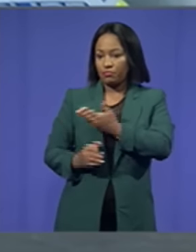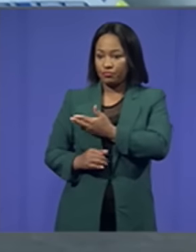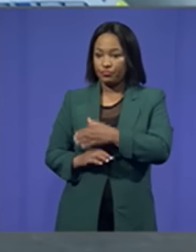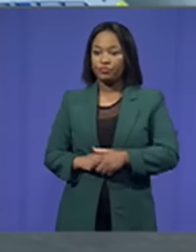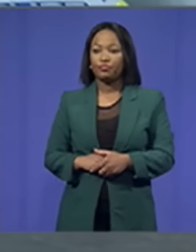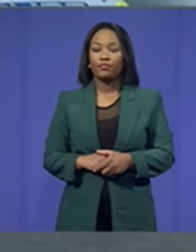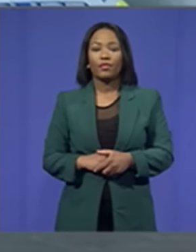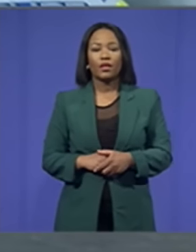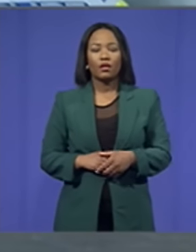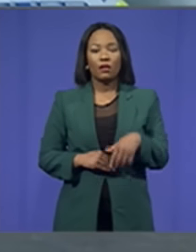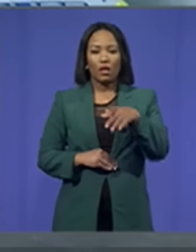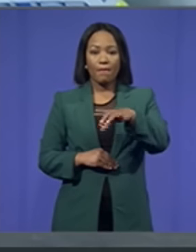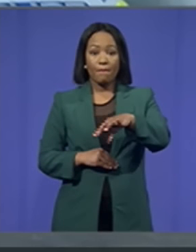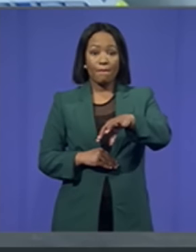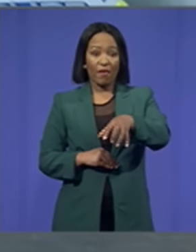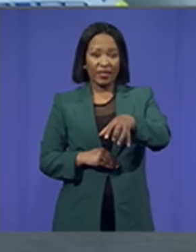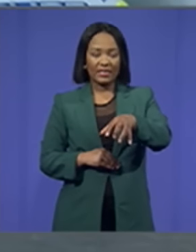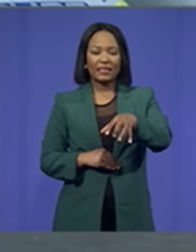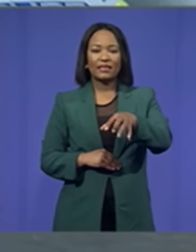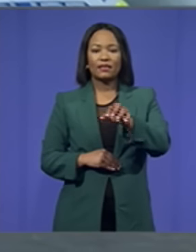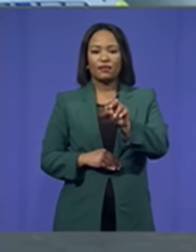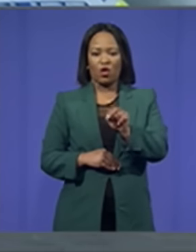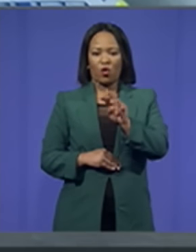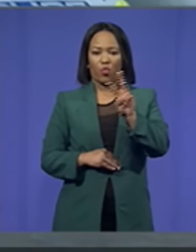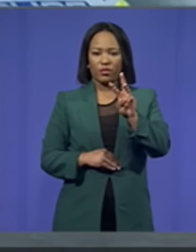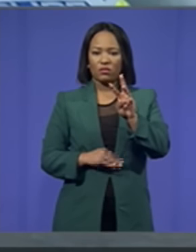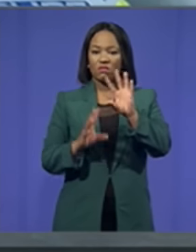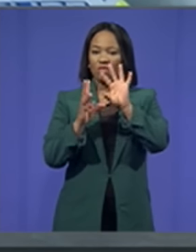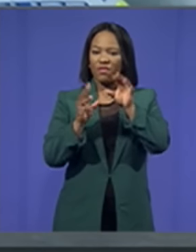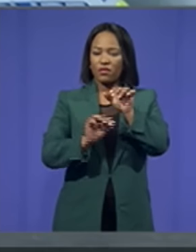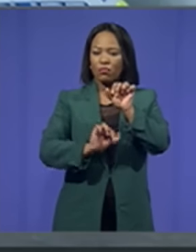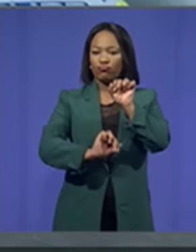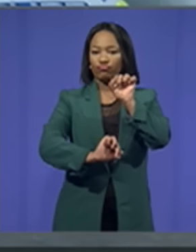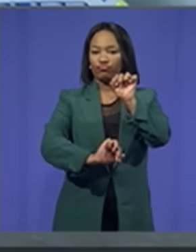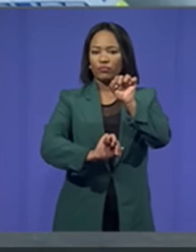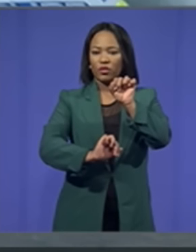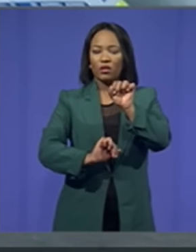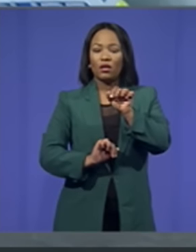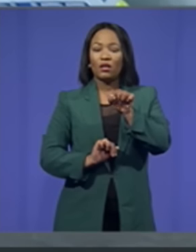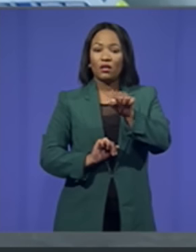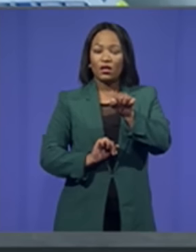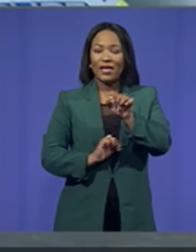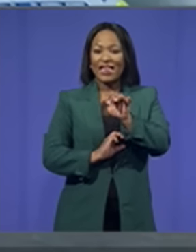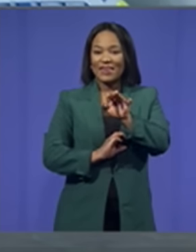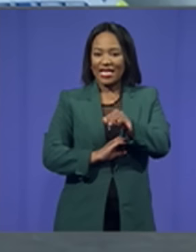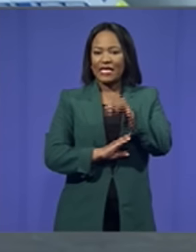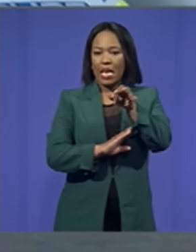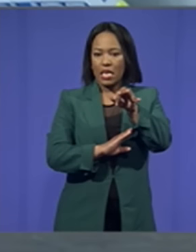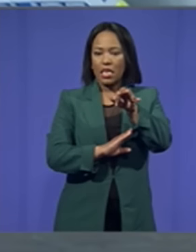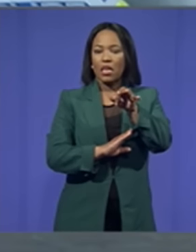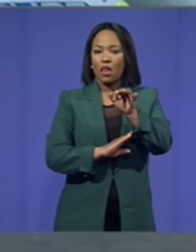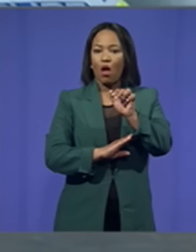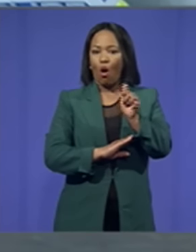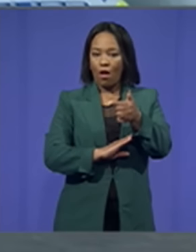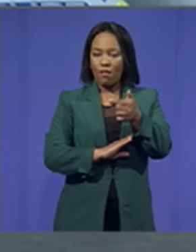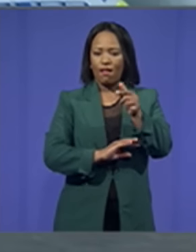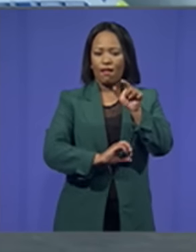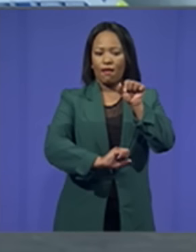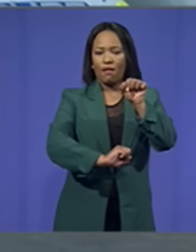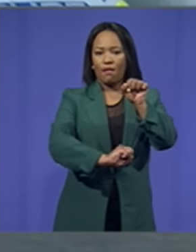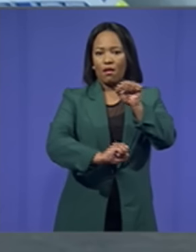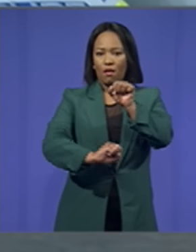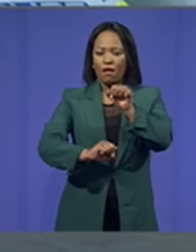Mo provinceng ya North West seemo se ne se ritibetse ka kakaretso ntle le gore go ne le ditshupetso di le 13 go ralala province mo didikeng tsotlhe di le nne tse di